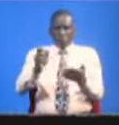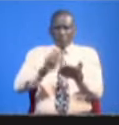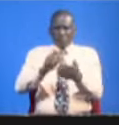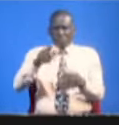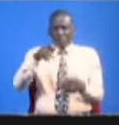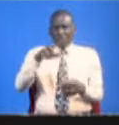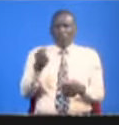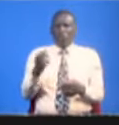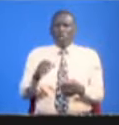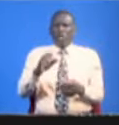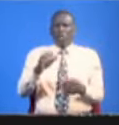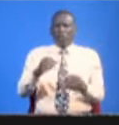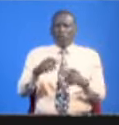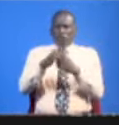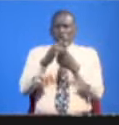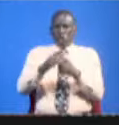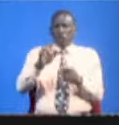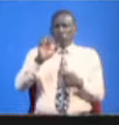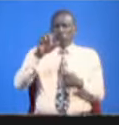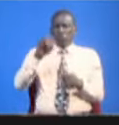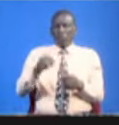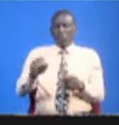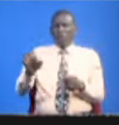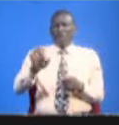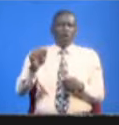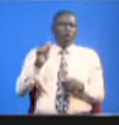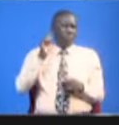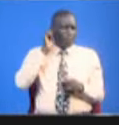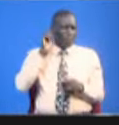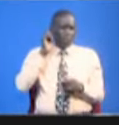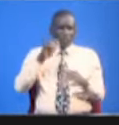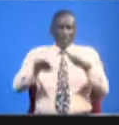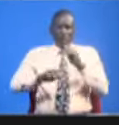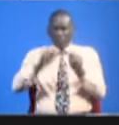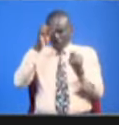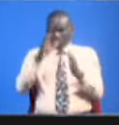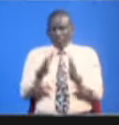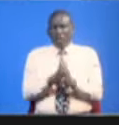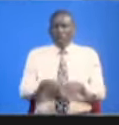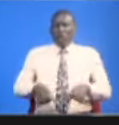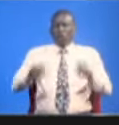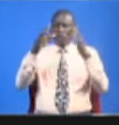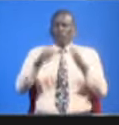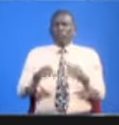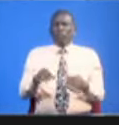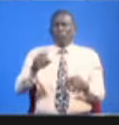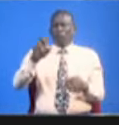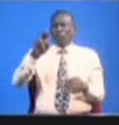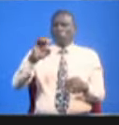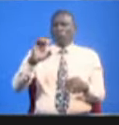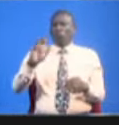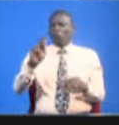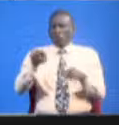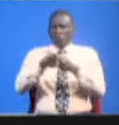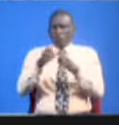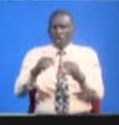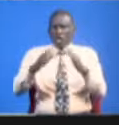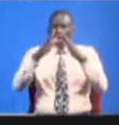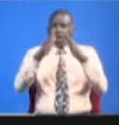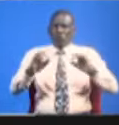Peter Toom. The Elgeyo Marakwet deputy governor, Grace Cheserek, and officials from NOC were also in attendance. The House of Coaches